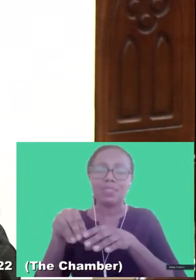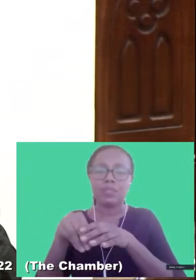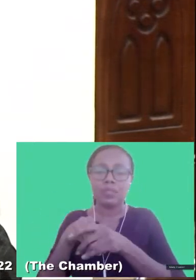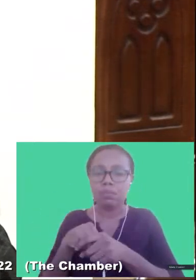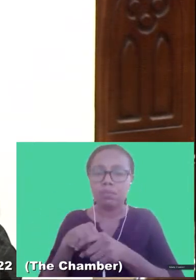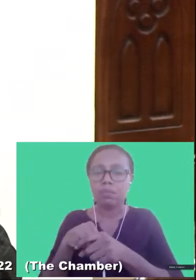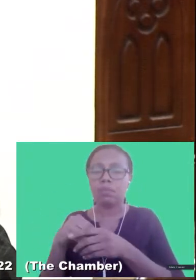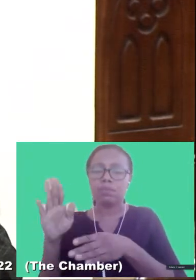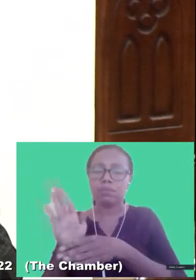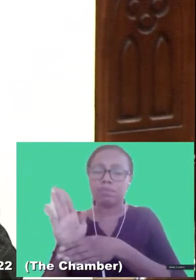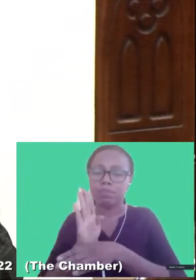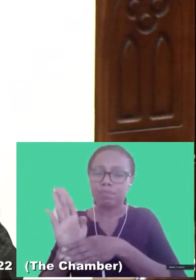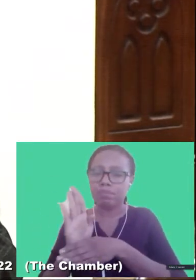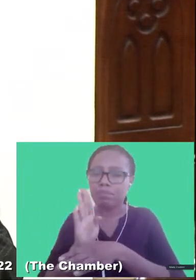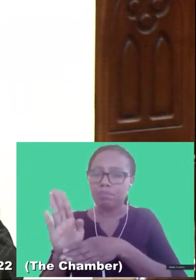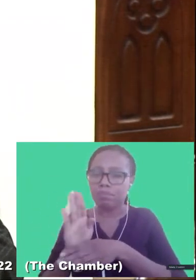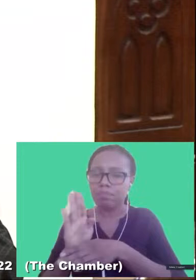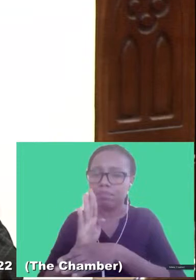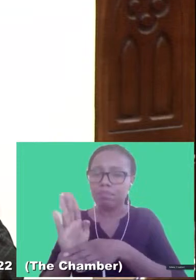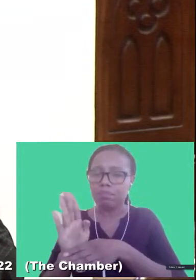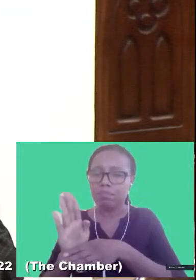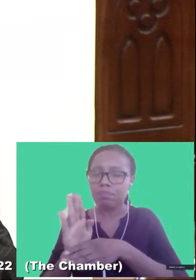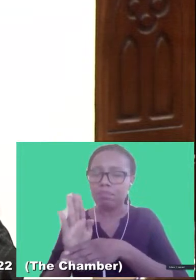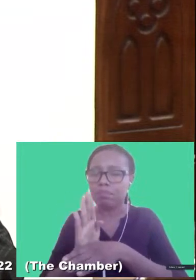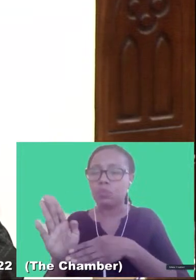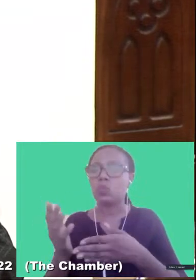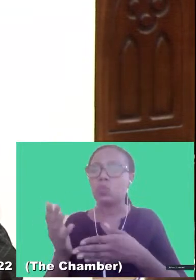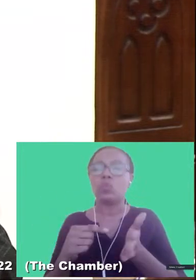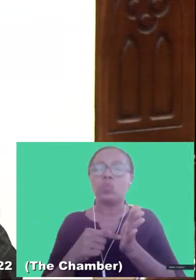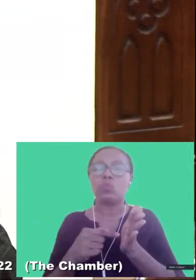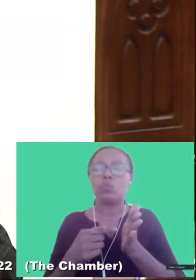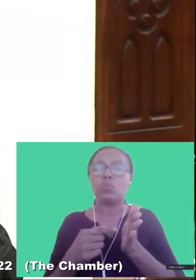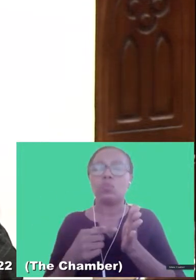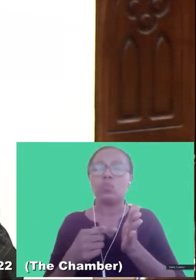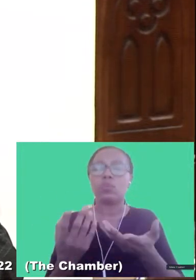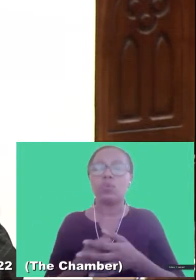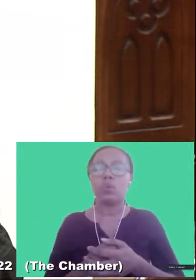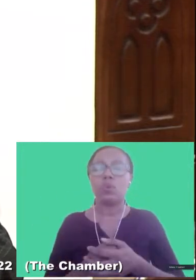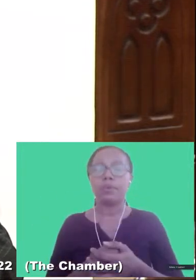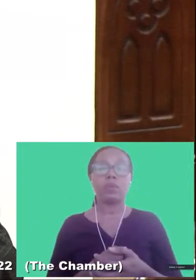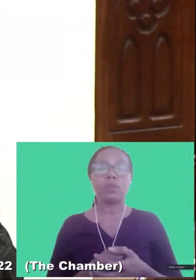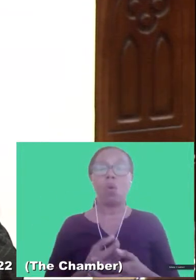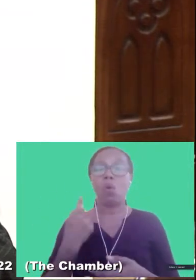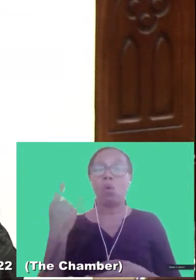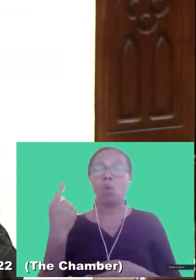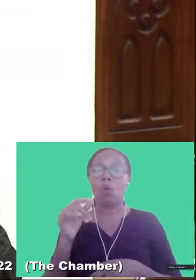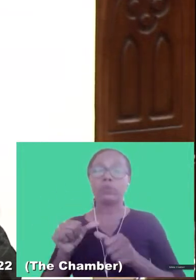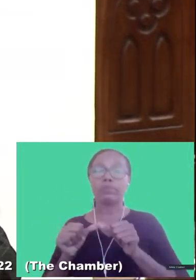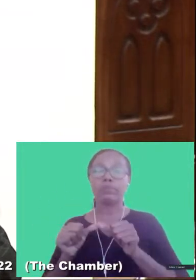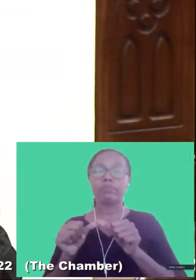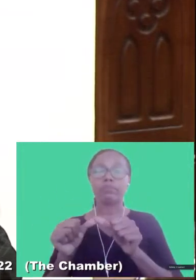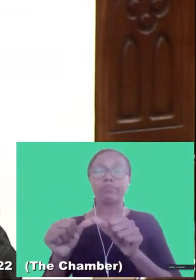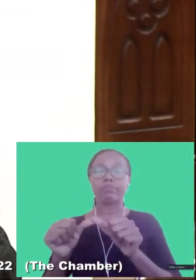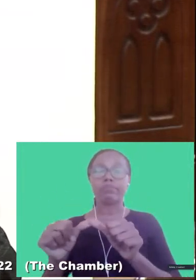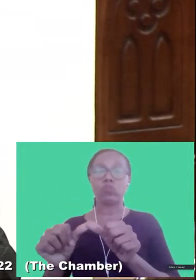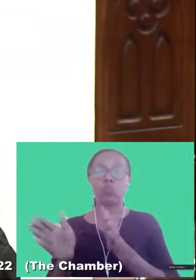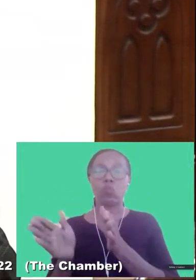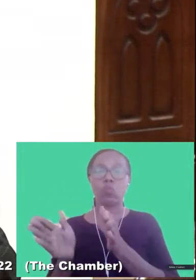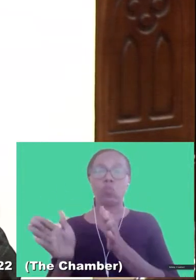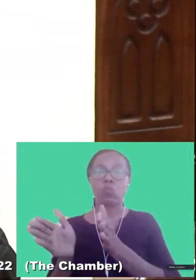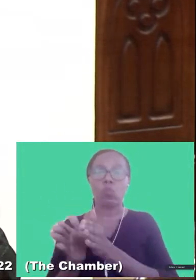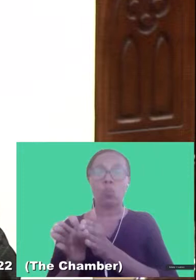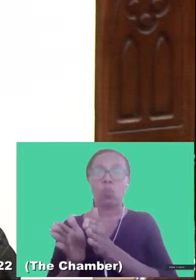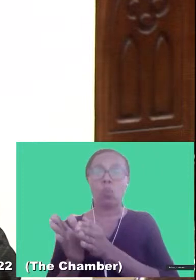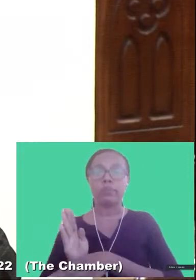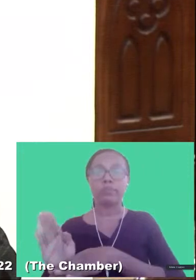eternity. So you have vendors who selling on the street, but sometimes you